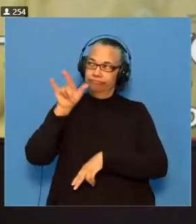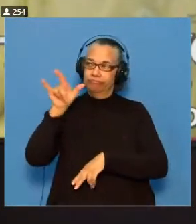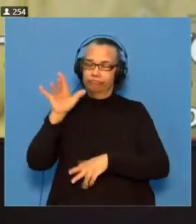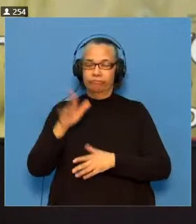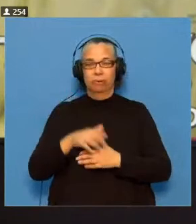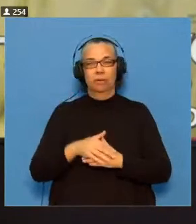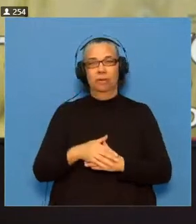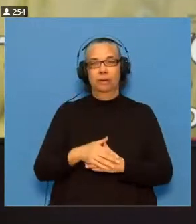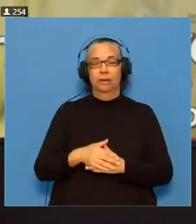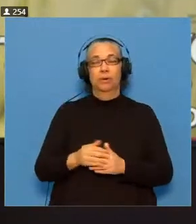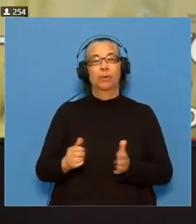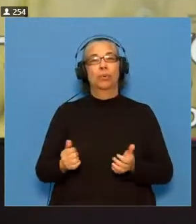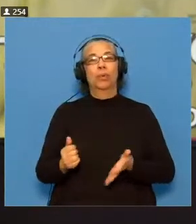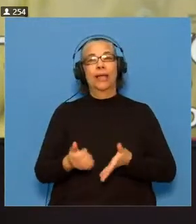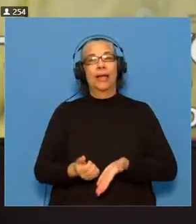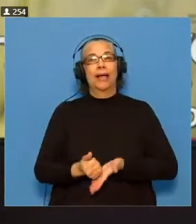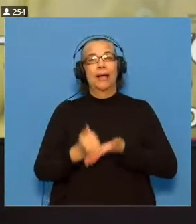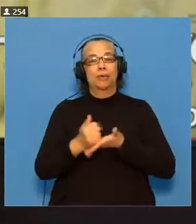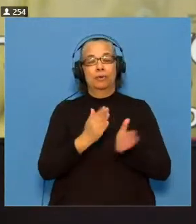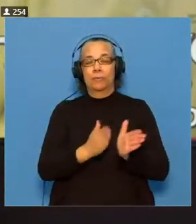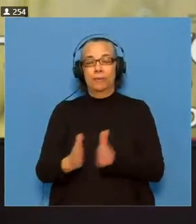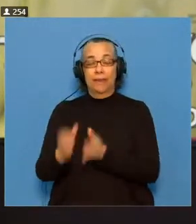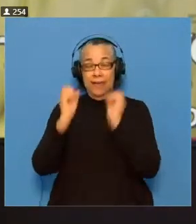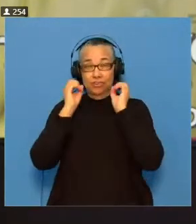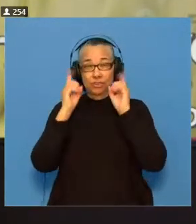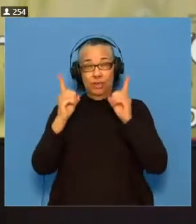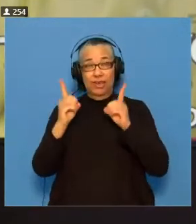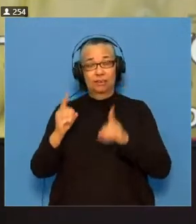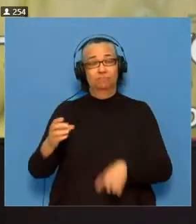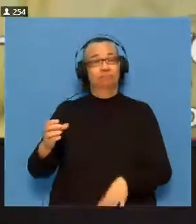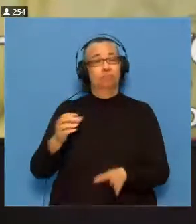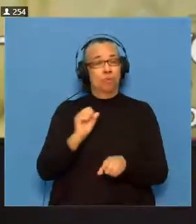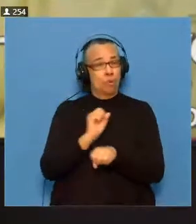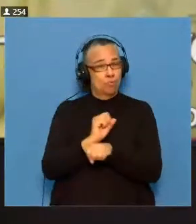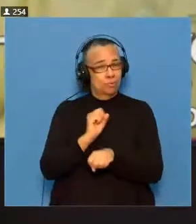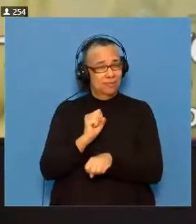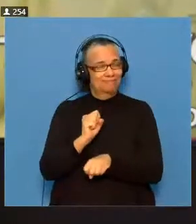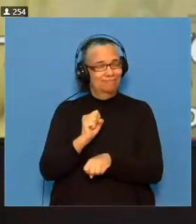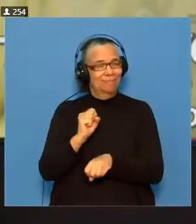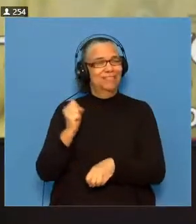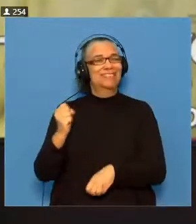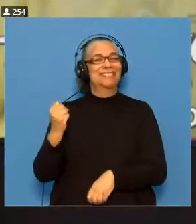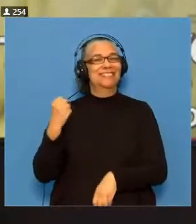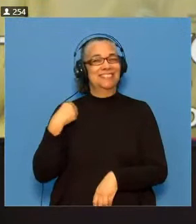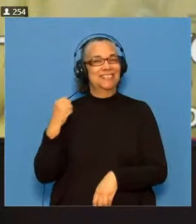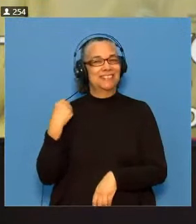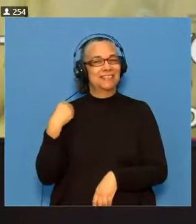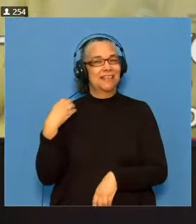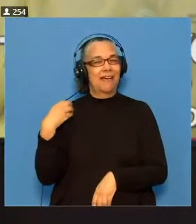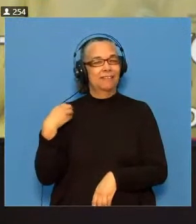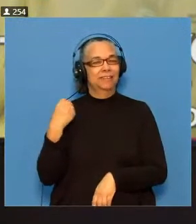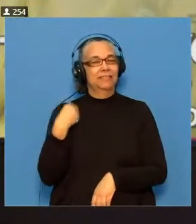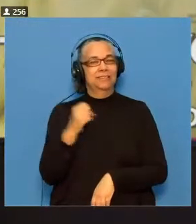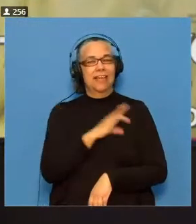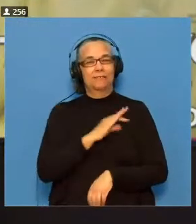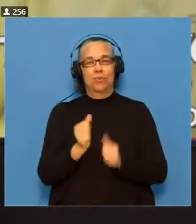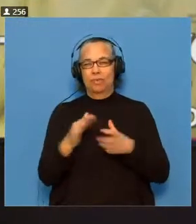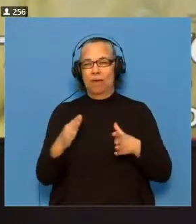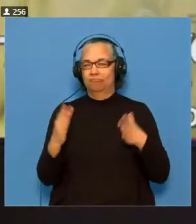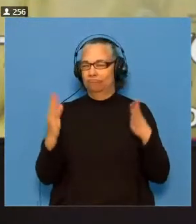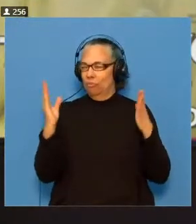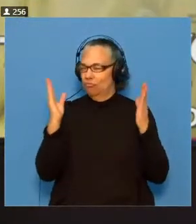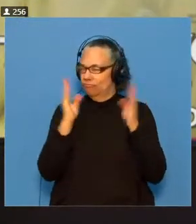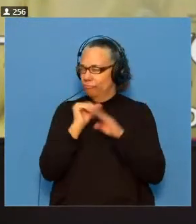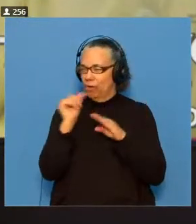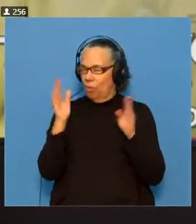prepare and educate employees without causing unwarranted concern. Likewise, I would like to remind the general public that we